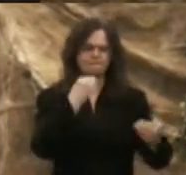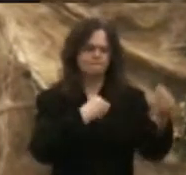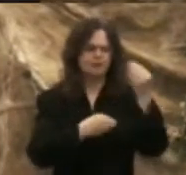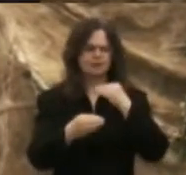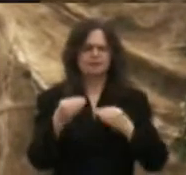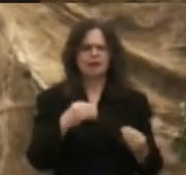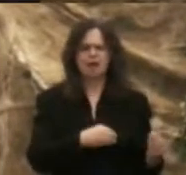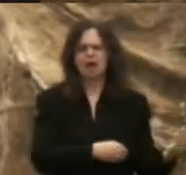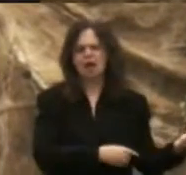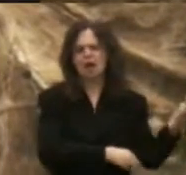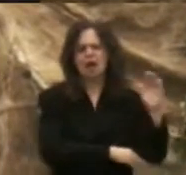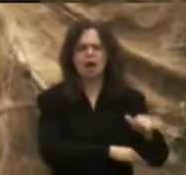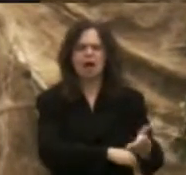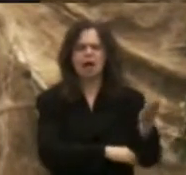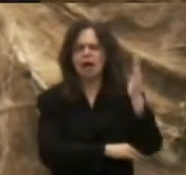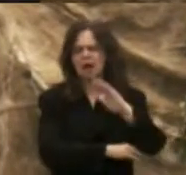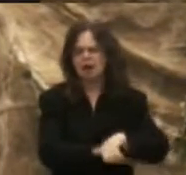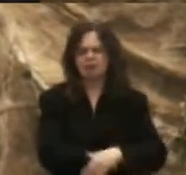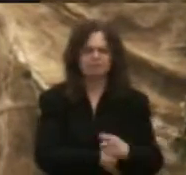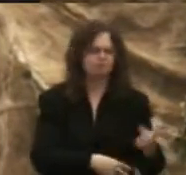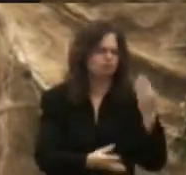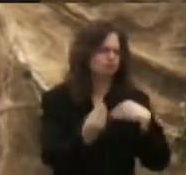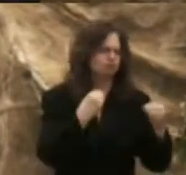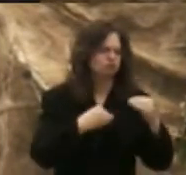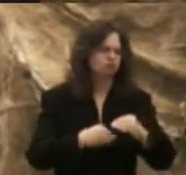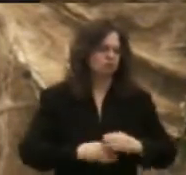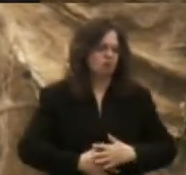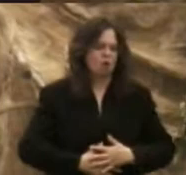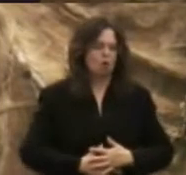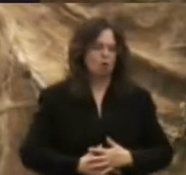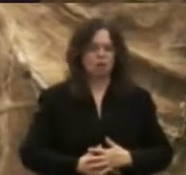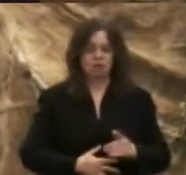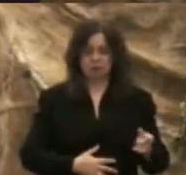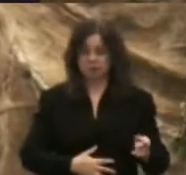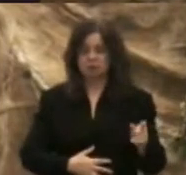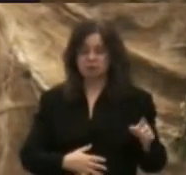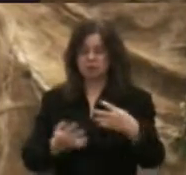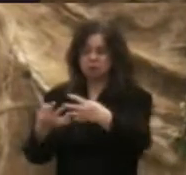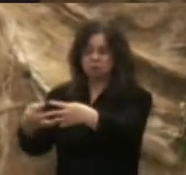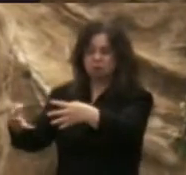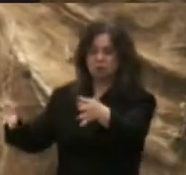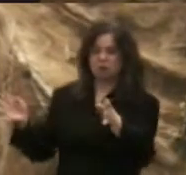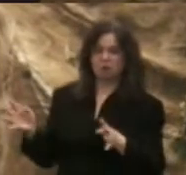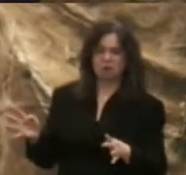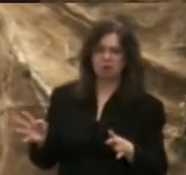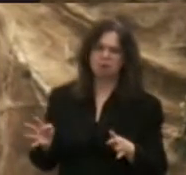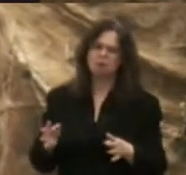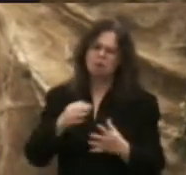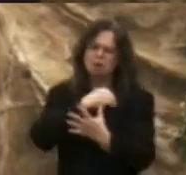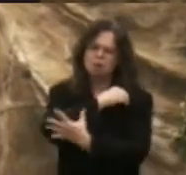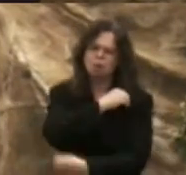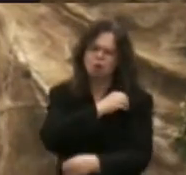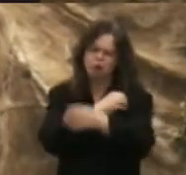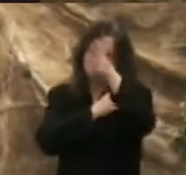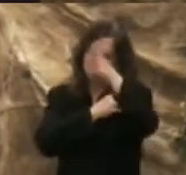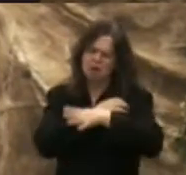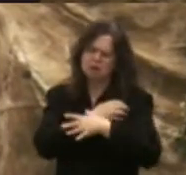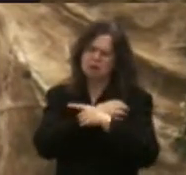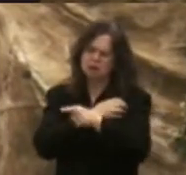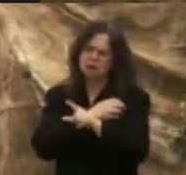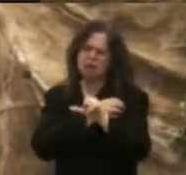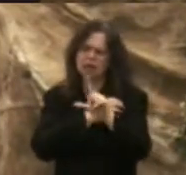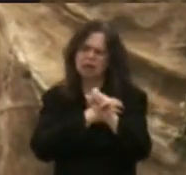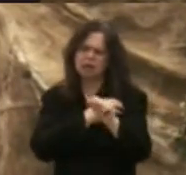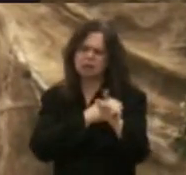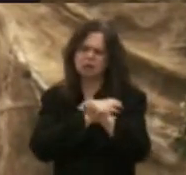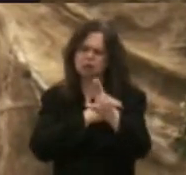sumptuously every day. At his gate lay a poor man named Lazarus, covered with sores,